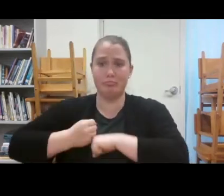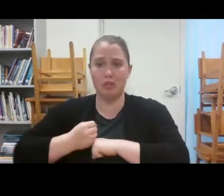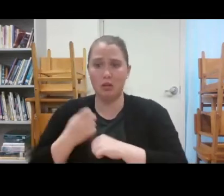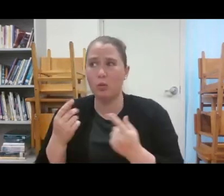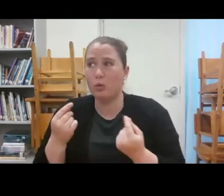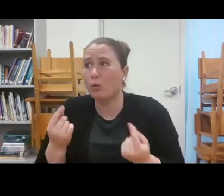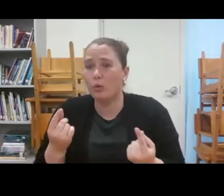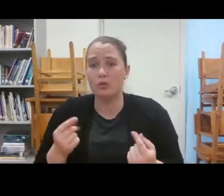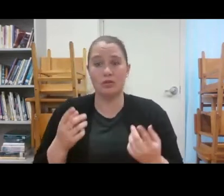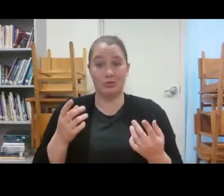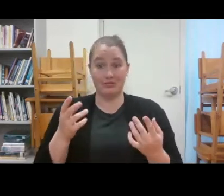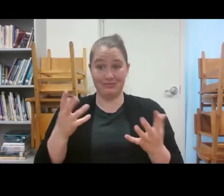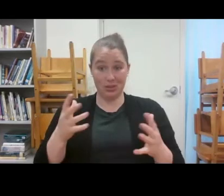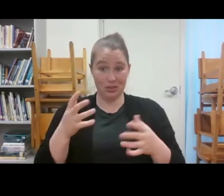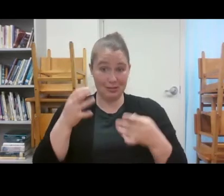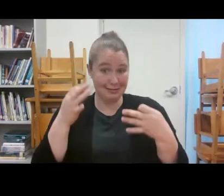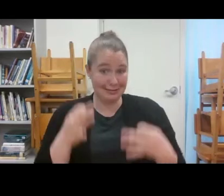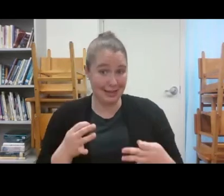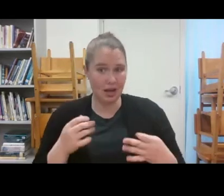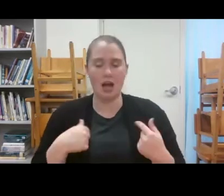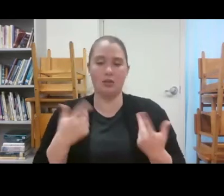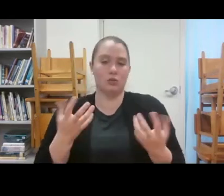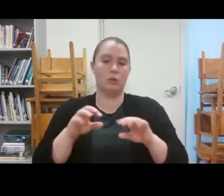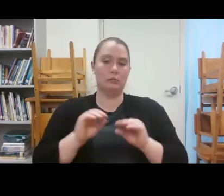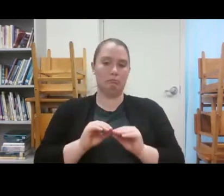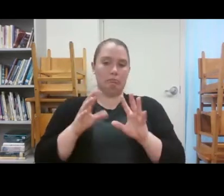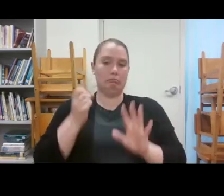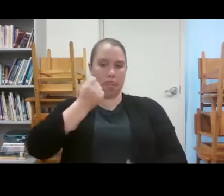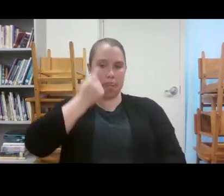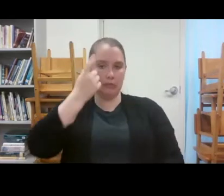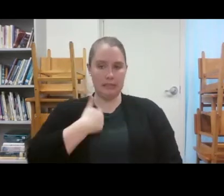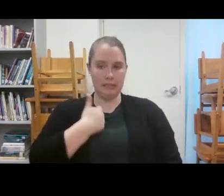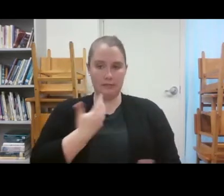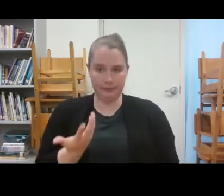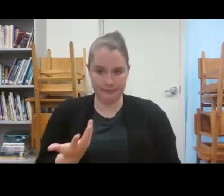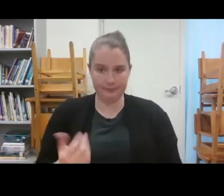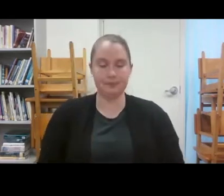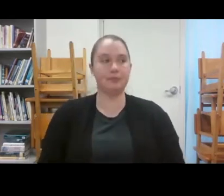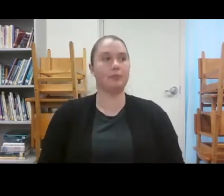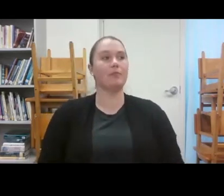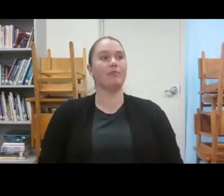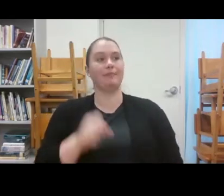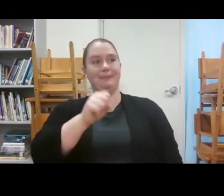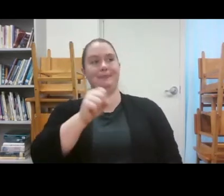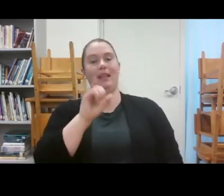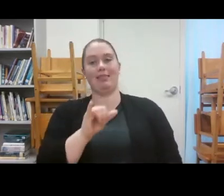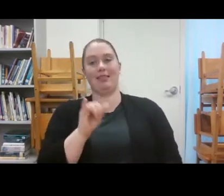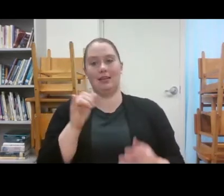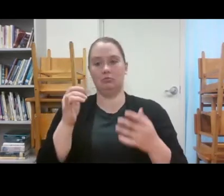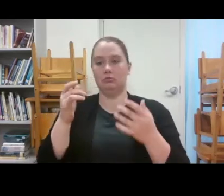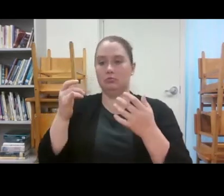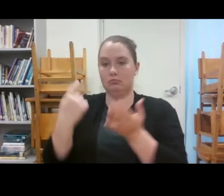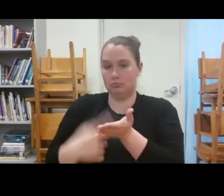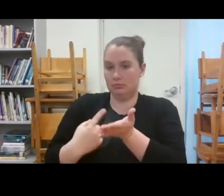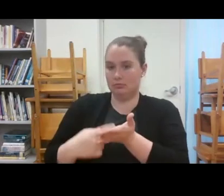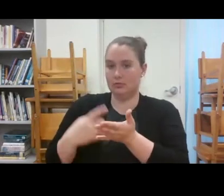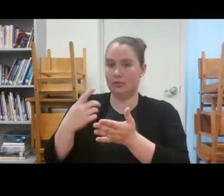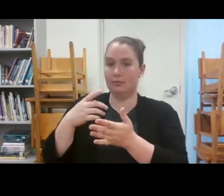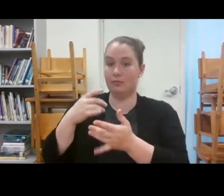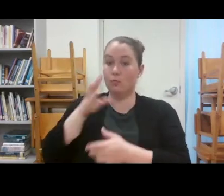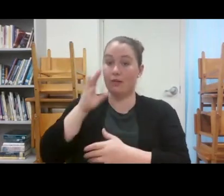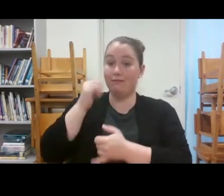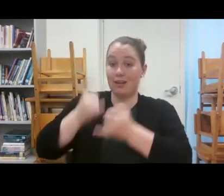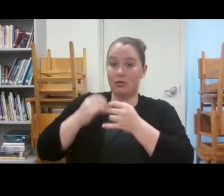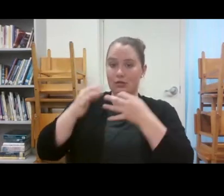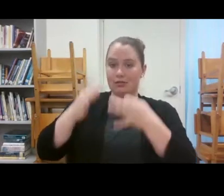decisions about that? I'm just trying to clarify for myself. Yeah, I think that's what we're trying to get to tonight. Perfect. Okay.